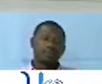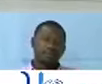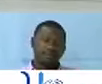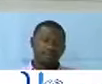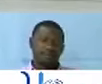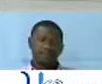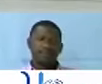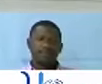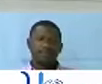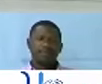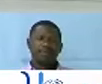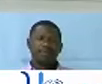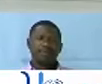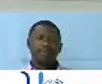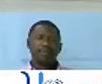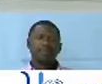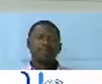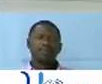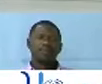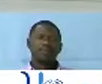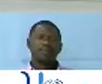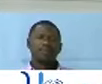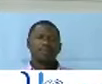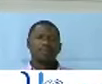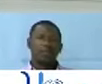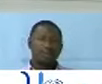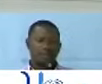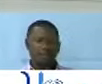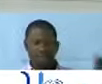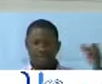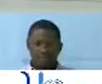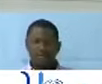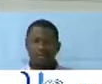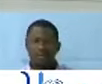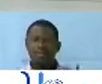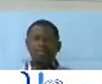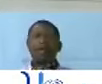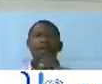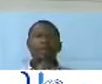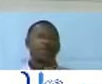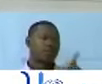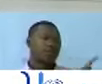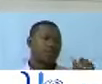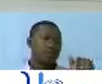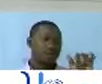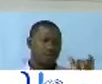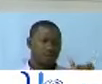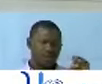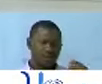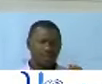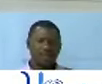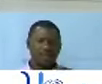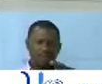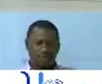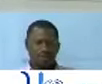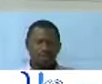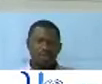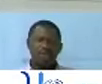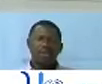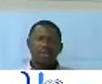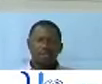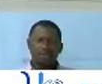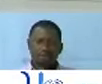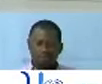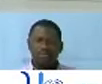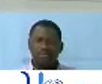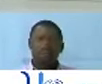anyway, they came out and then found Mr. Gay in the chair and just grabbed Mr. Gay. Dañ ko fekk muy tok rek ci togu ñu dal di ko tii. I